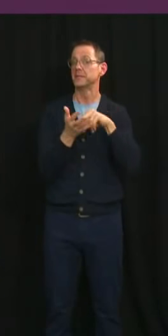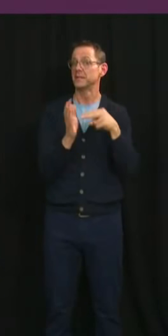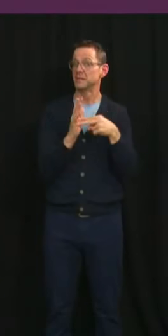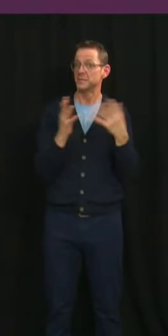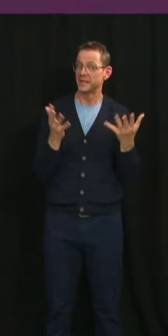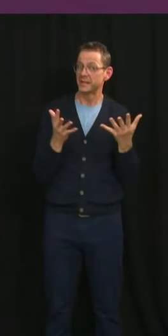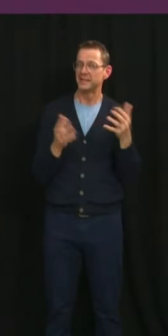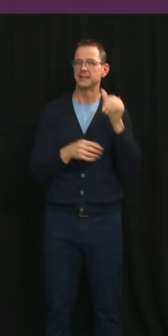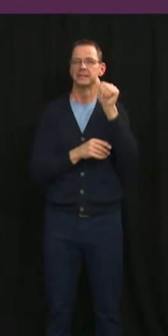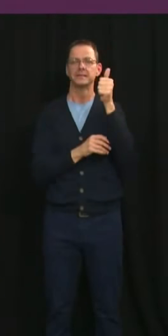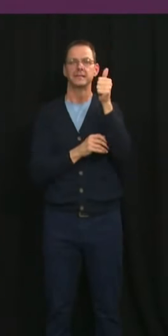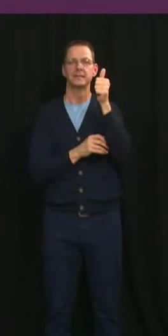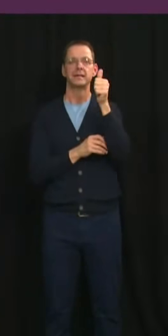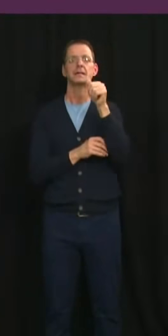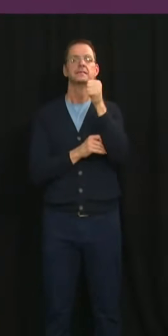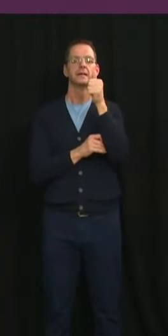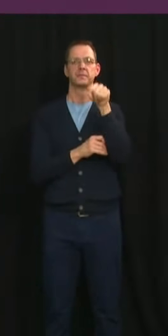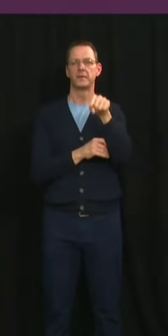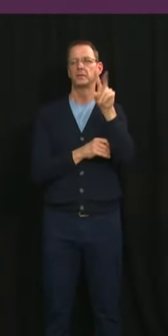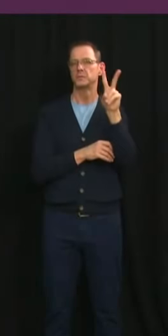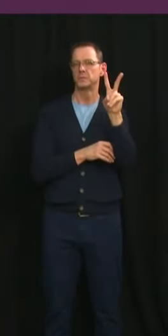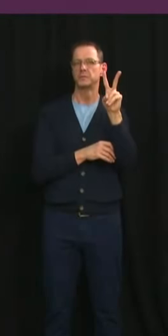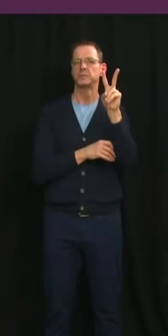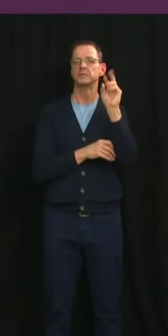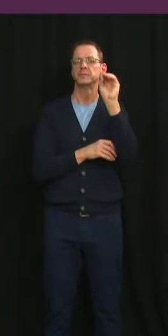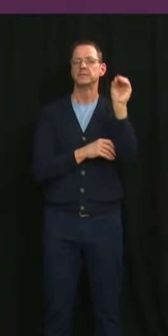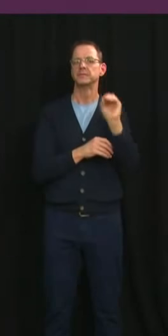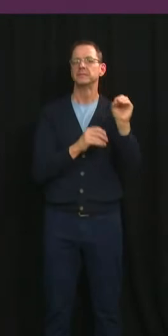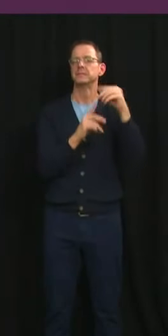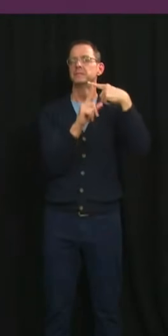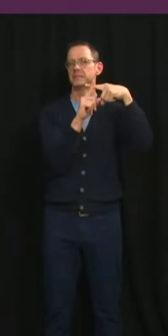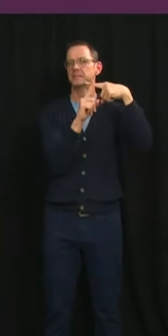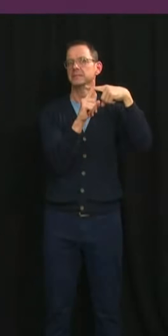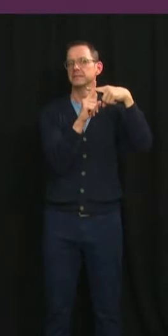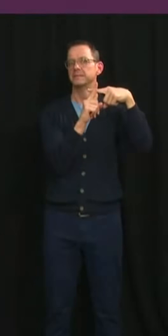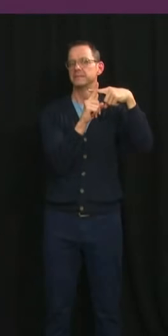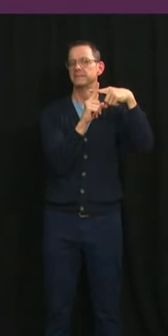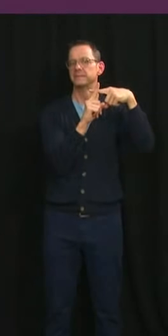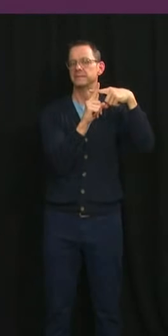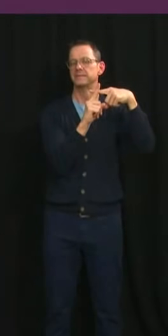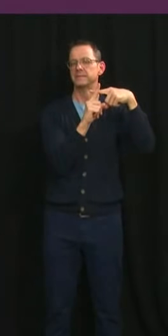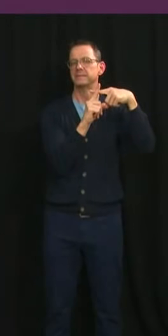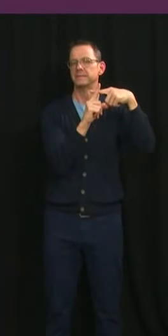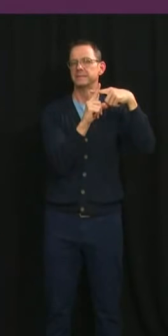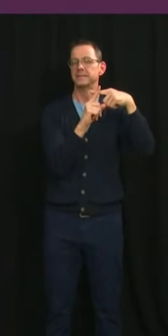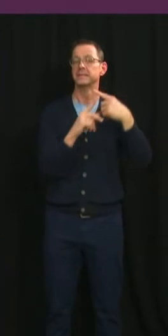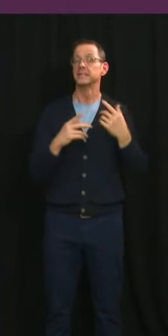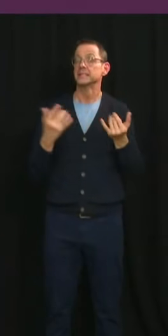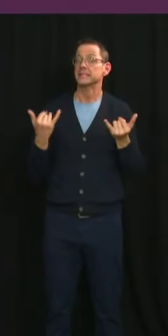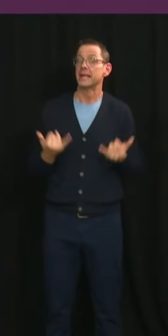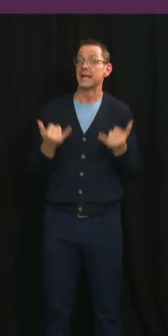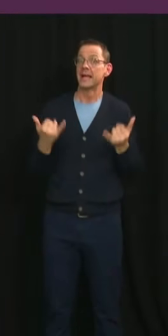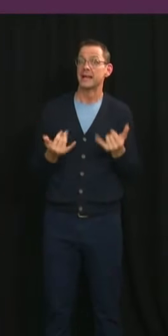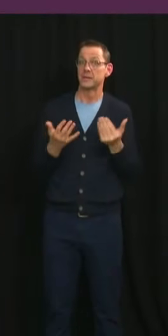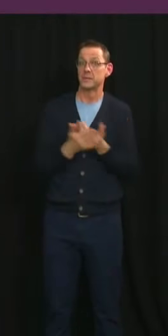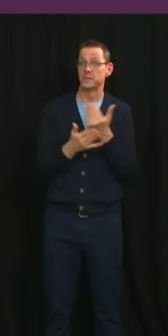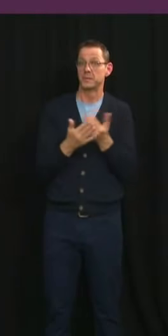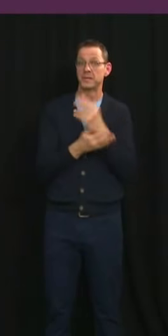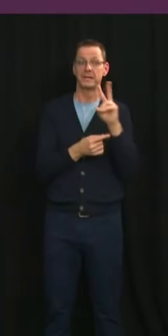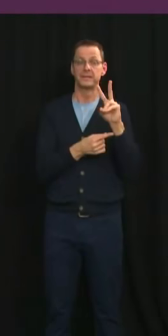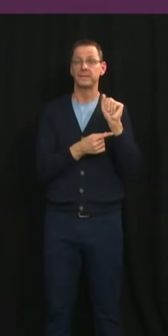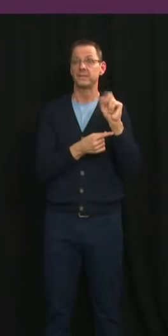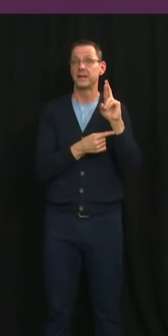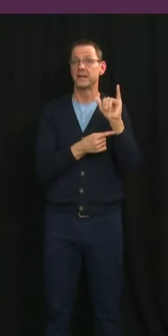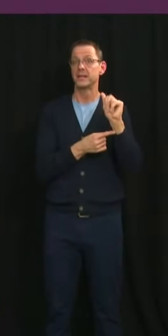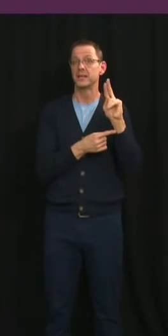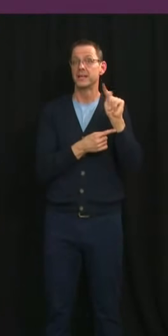new variants of concern. There are currently outbreaks or alerts in 413 schools, which is